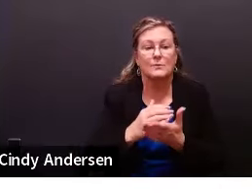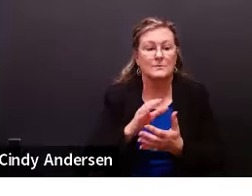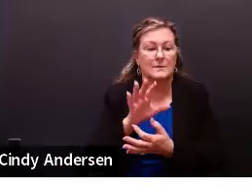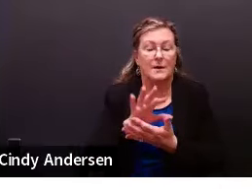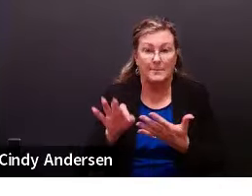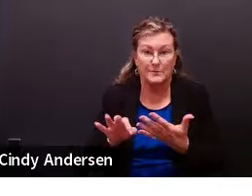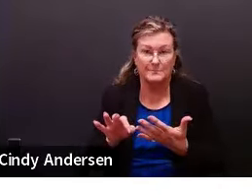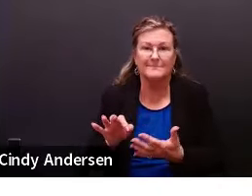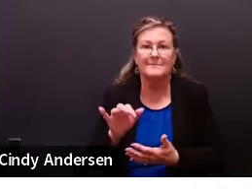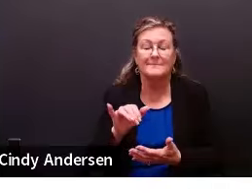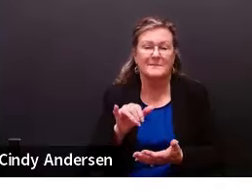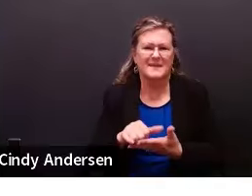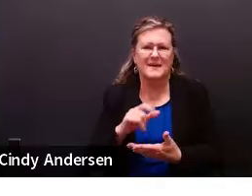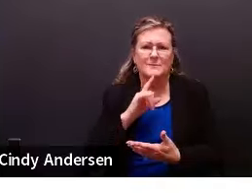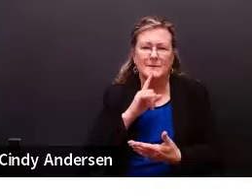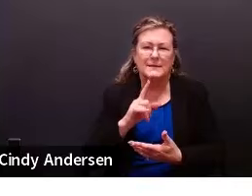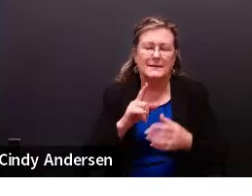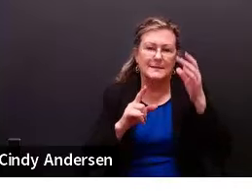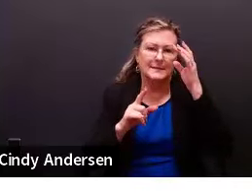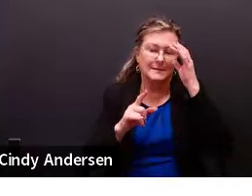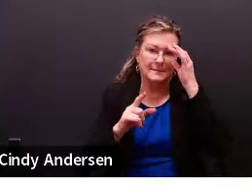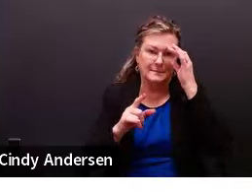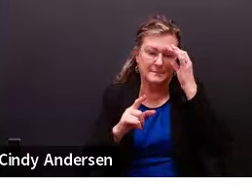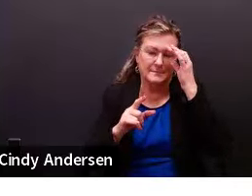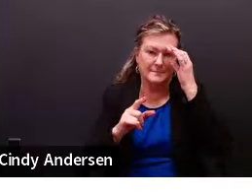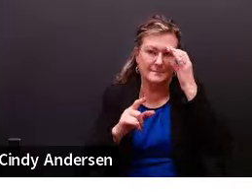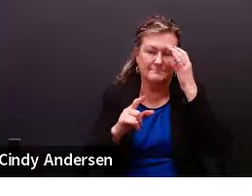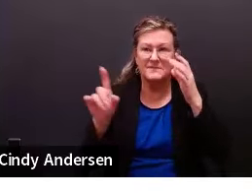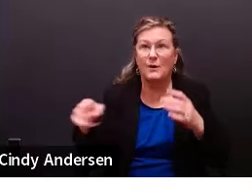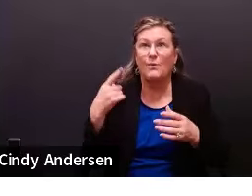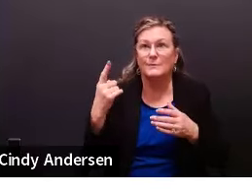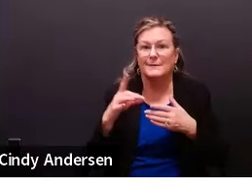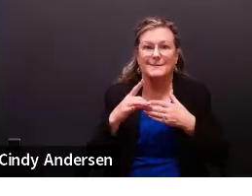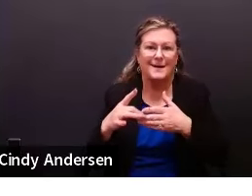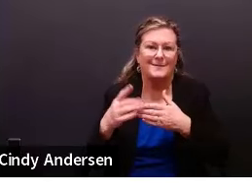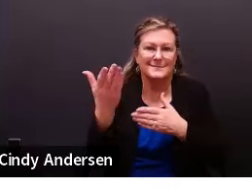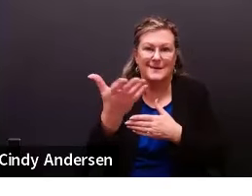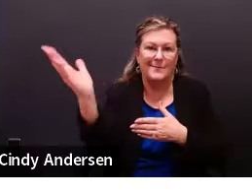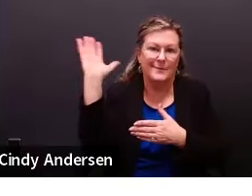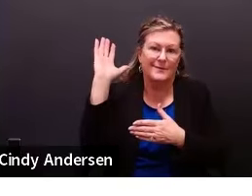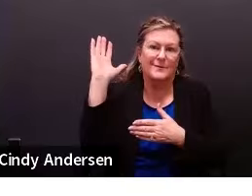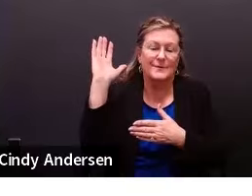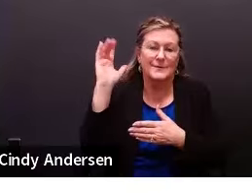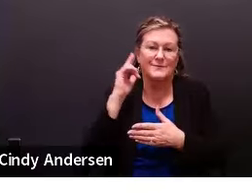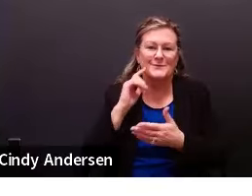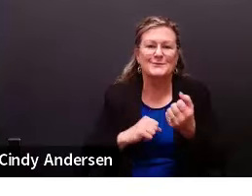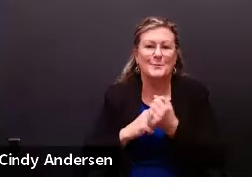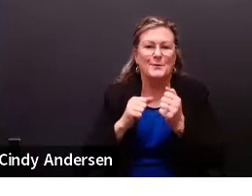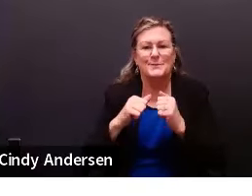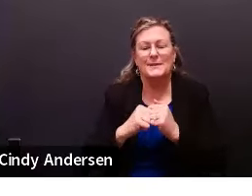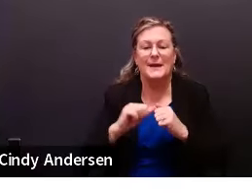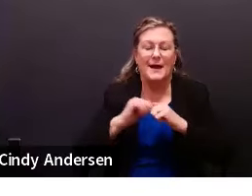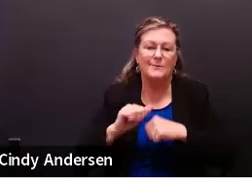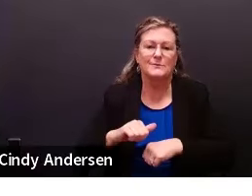But that really is about the only thing out there that is in place to support you guys with implementing